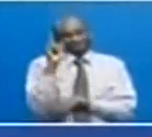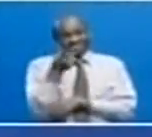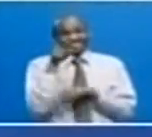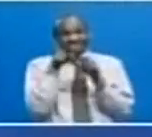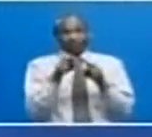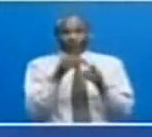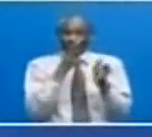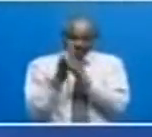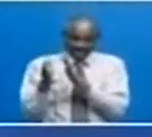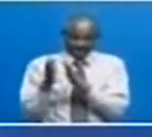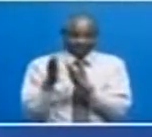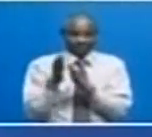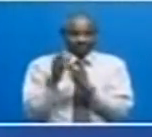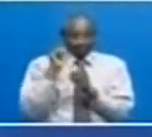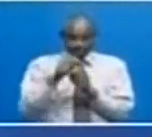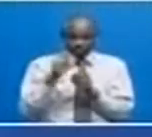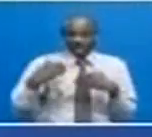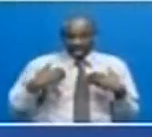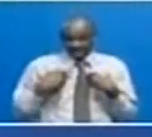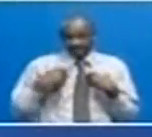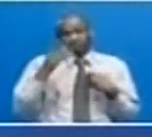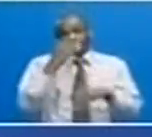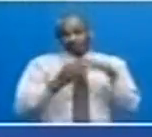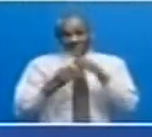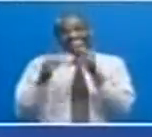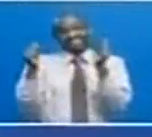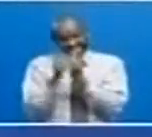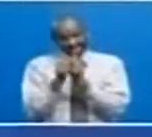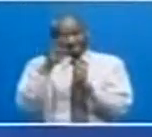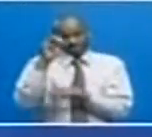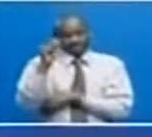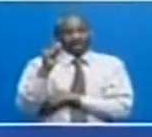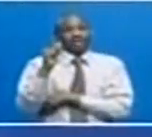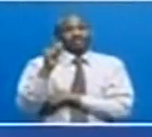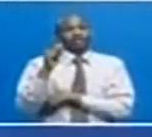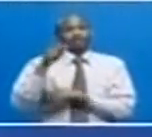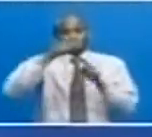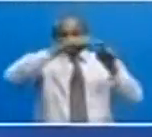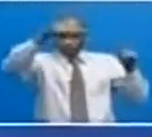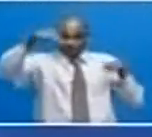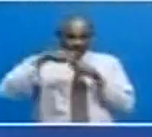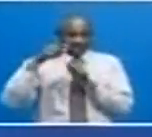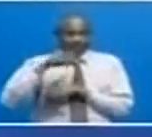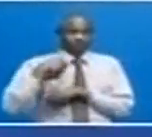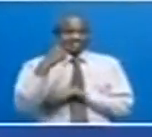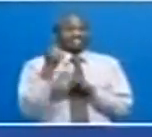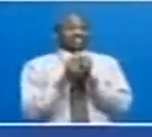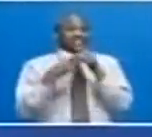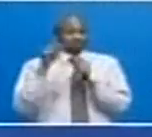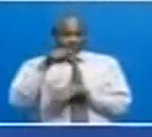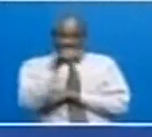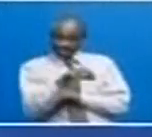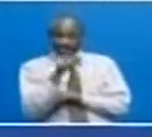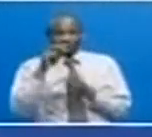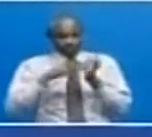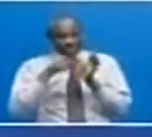plans that will see Tropical Power also construct a 10-megawatt solar power project by 2016. The project will